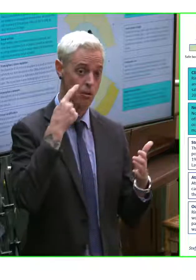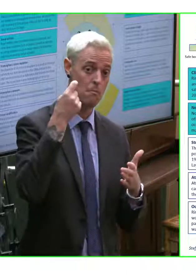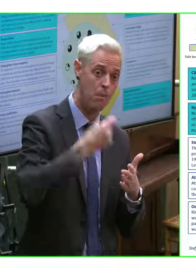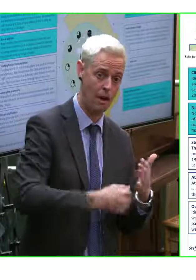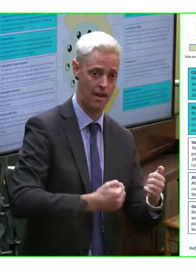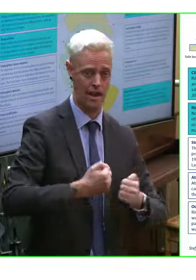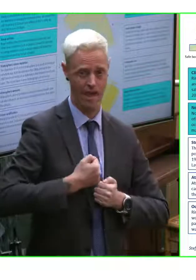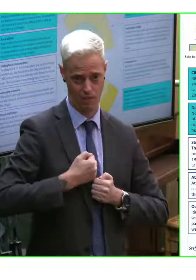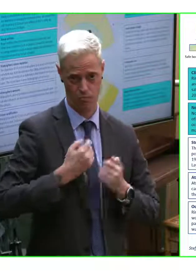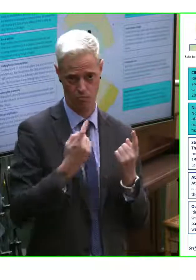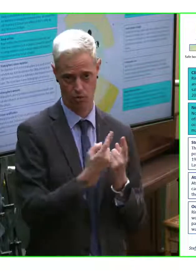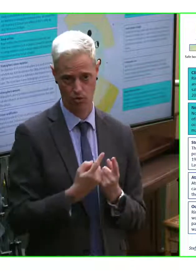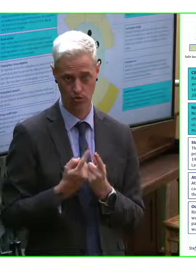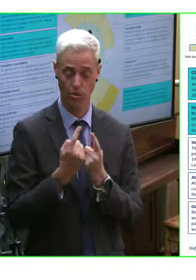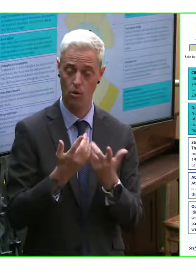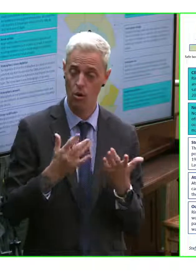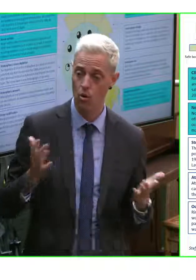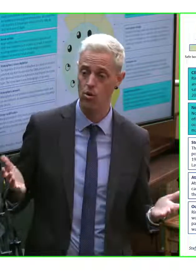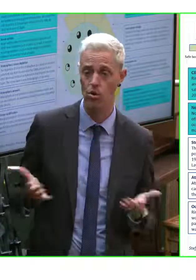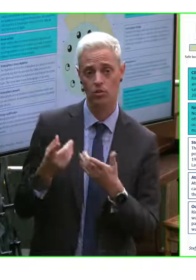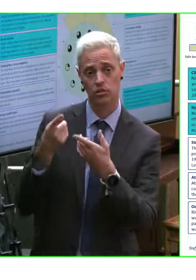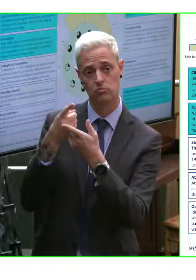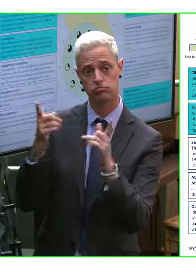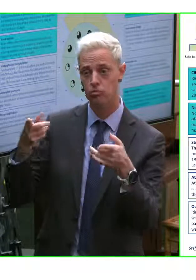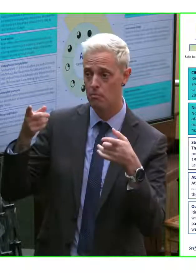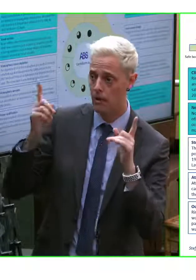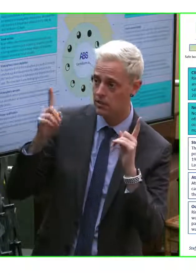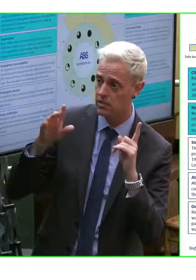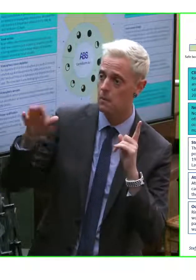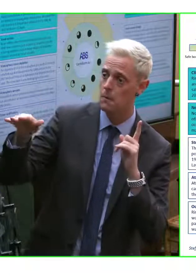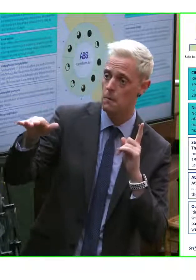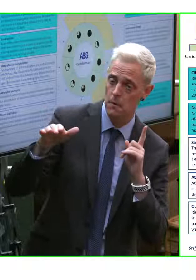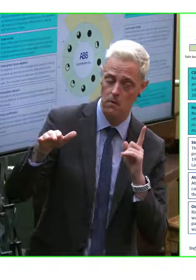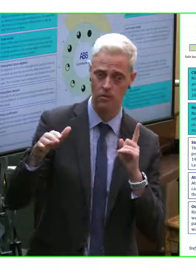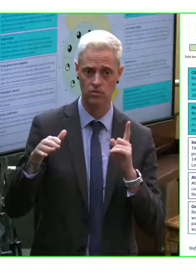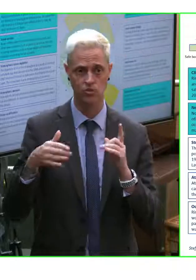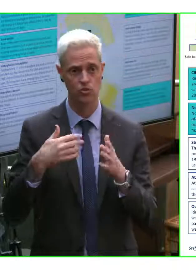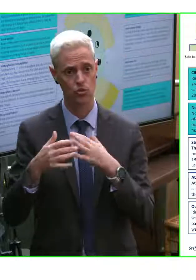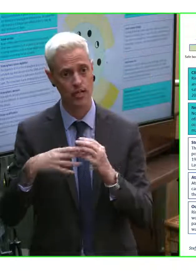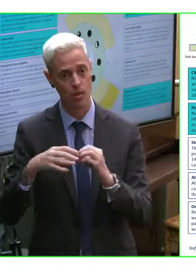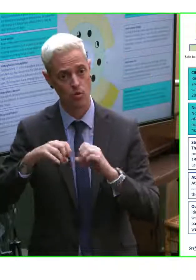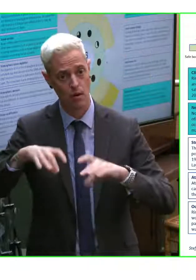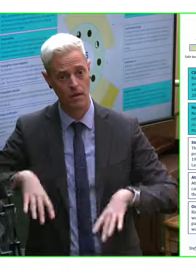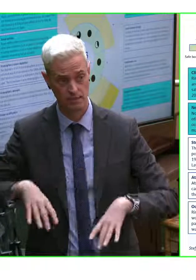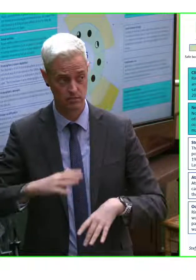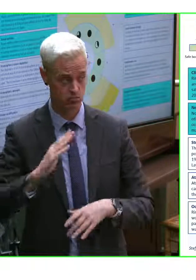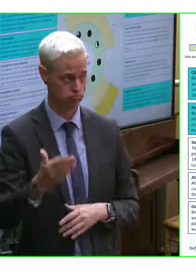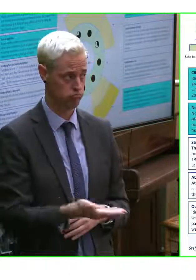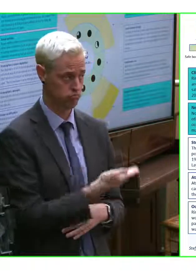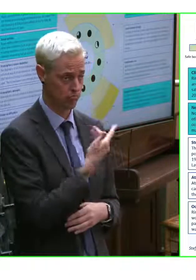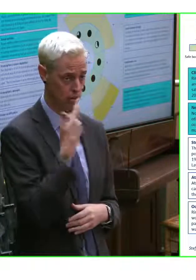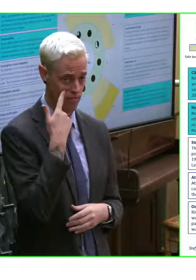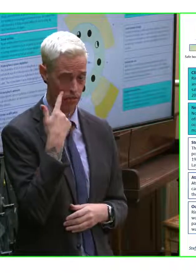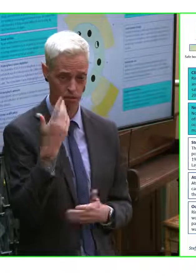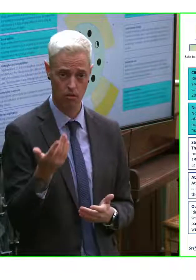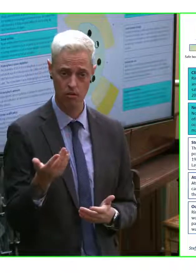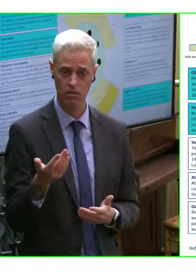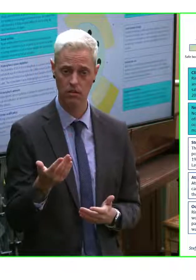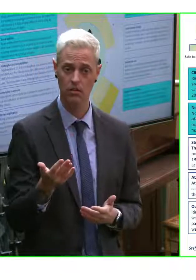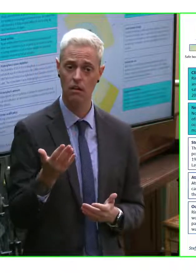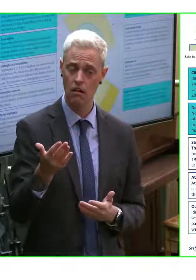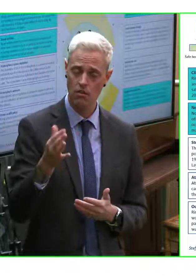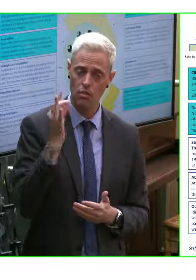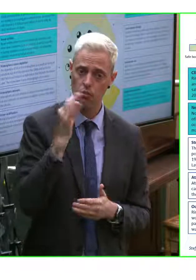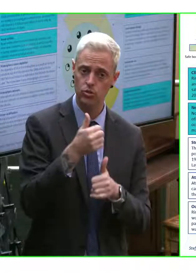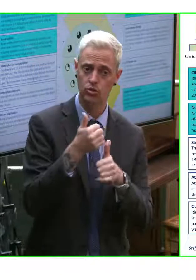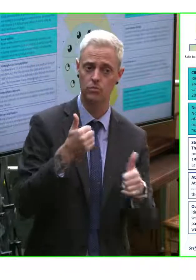encourage the facility managers or anybody else who's responsible for dealing with waste to do that. Water companies, massive issue at the